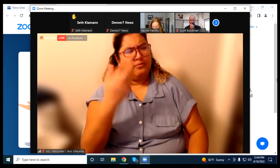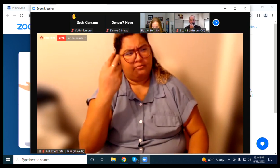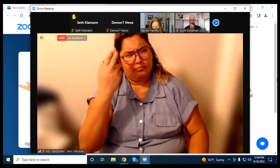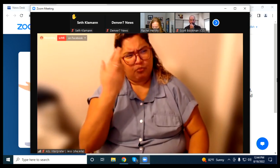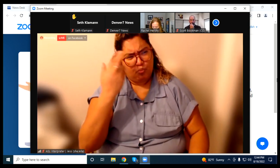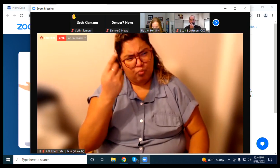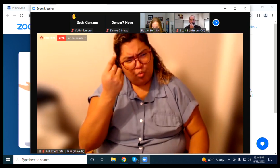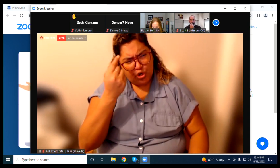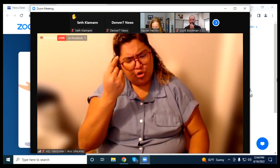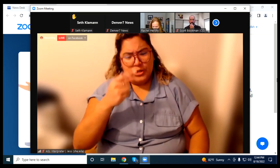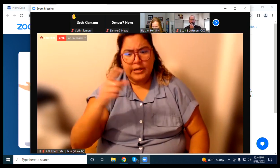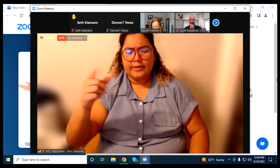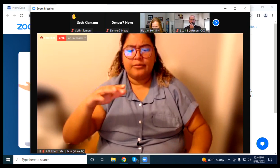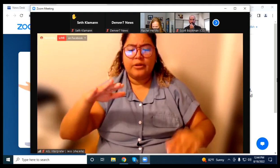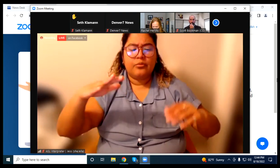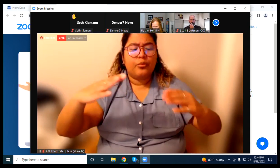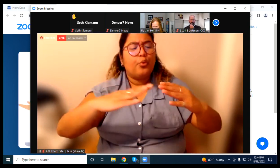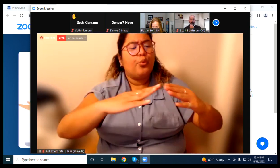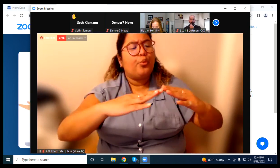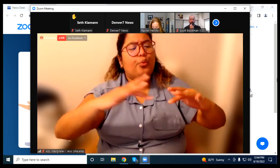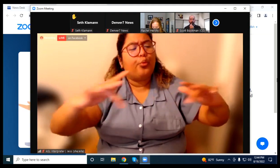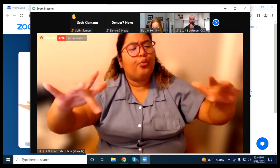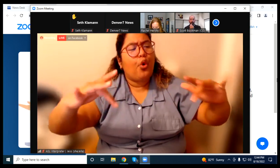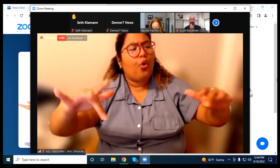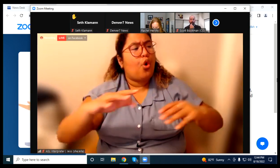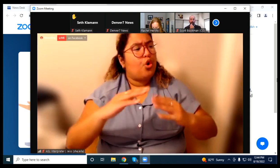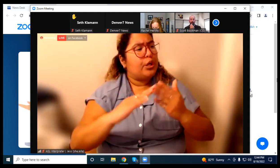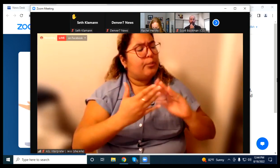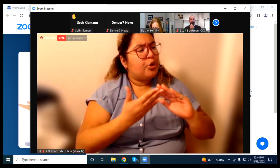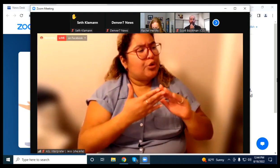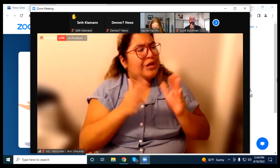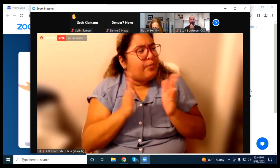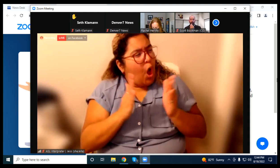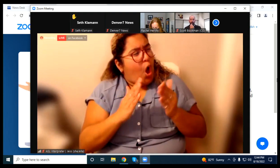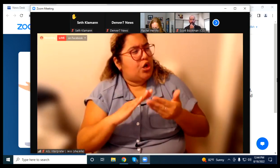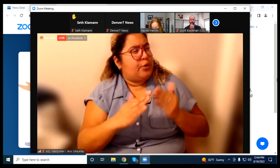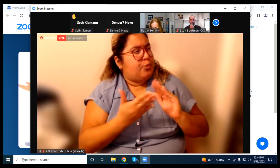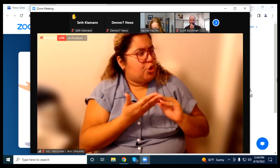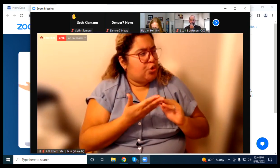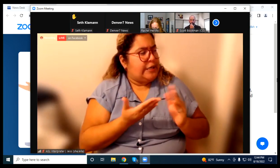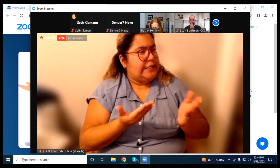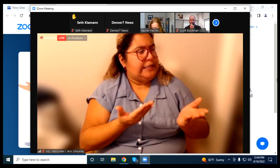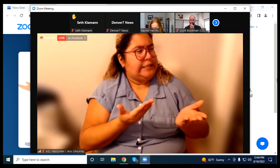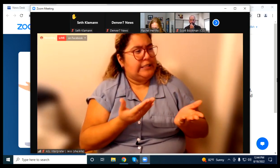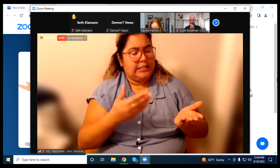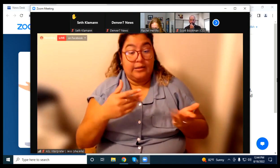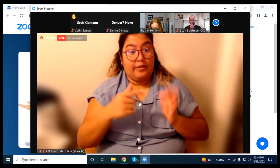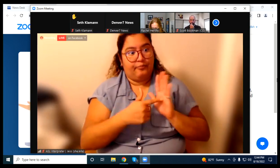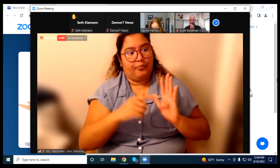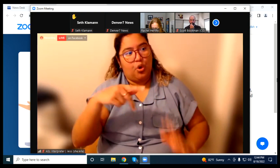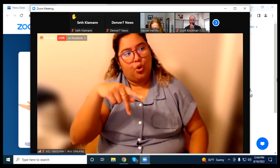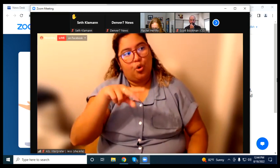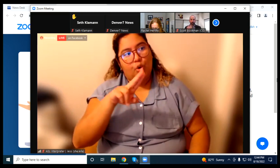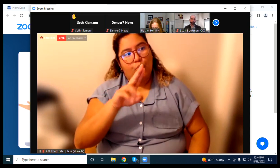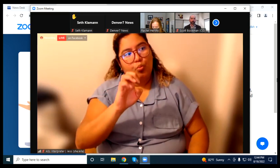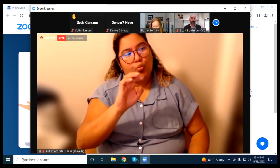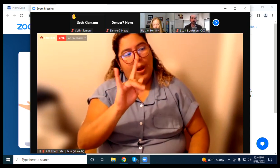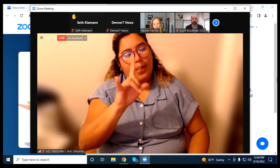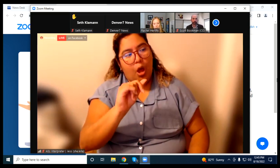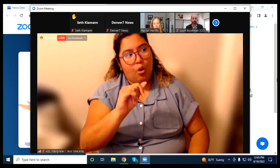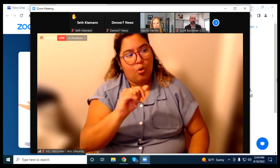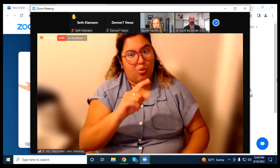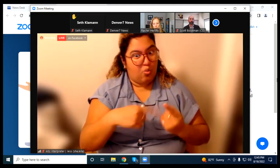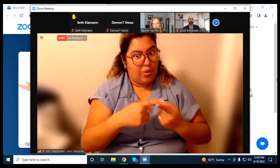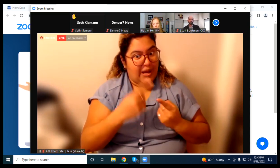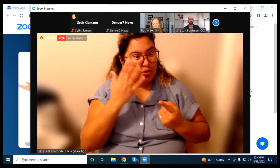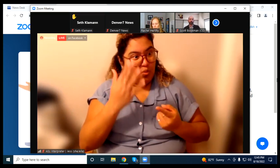like Pueblo, can kind of like smaller communities, I should say, should expect for the vaccine rollout here,